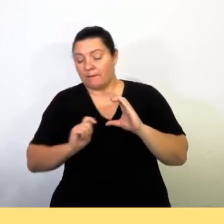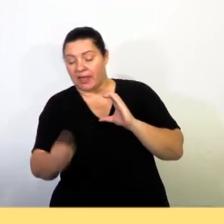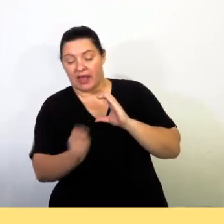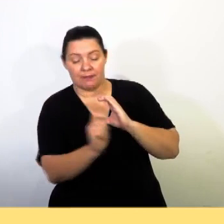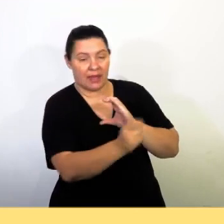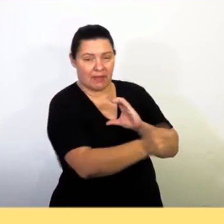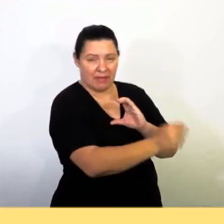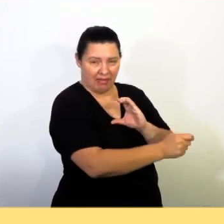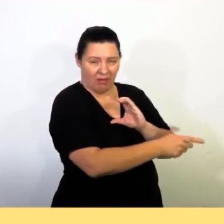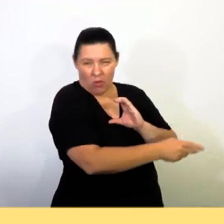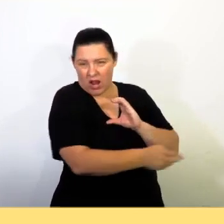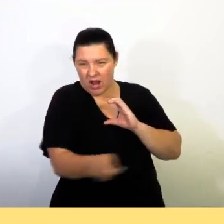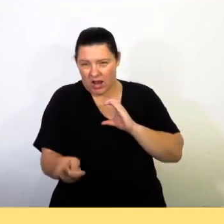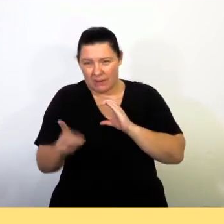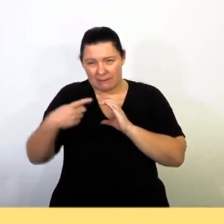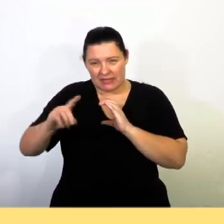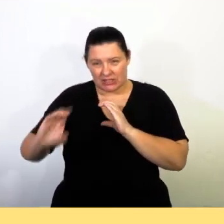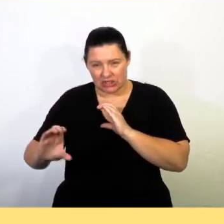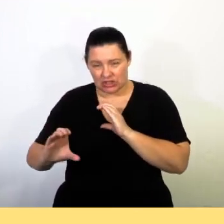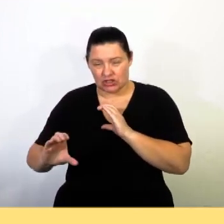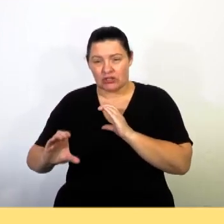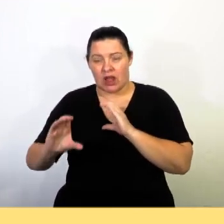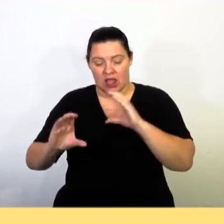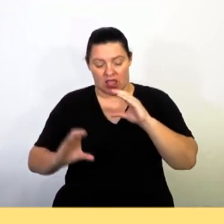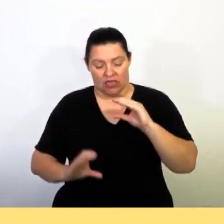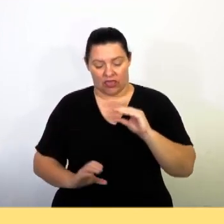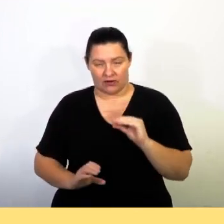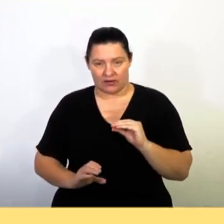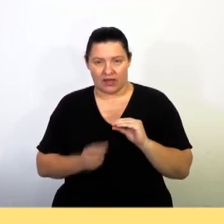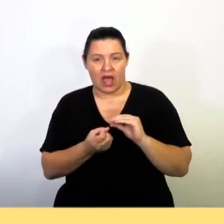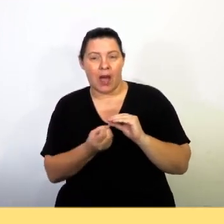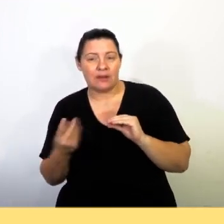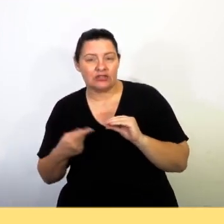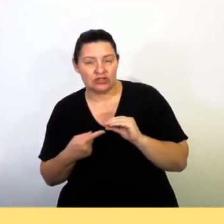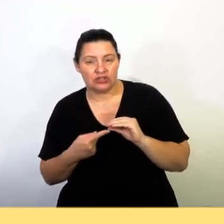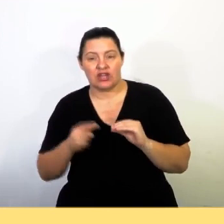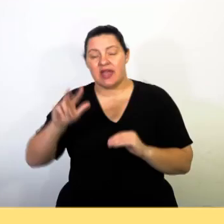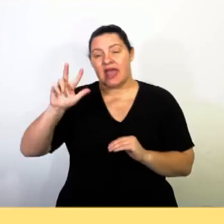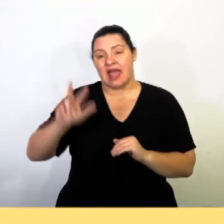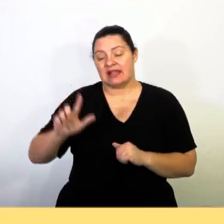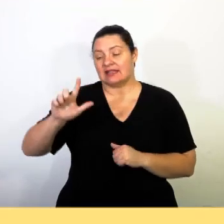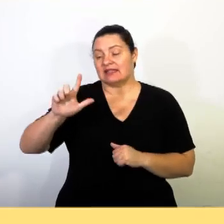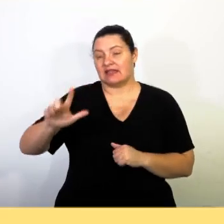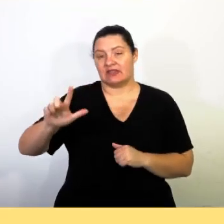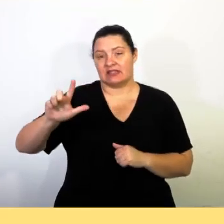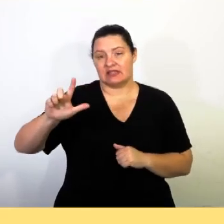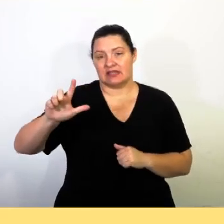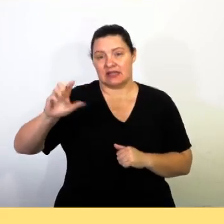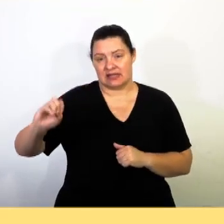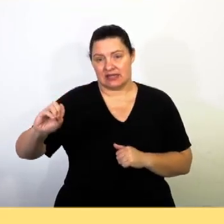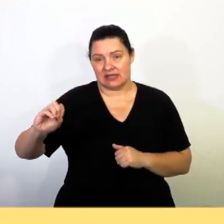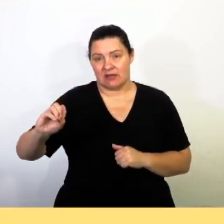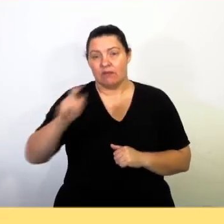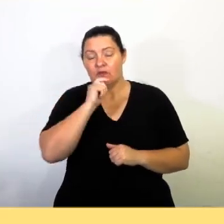was paying for all the amounts, and how much is that? You can see here an amount of